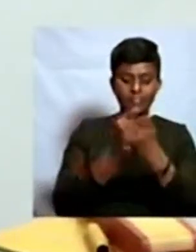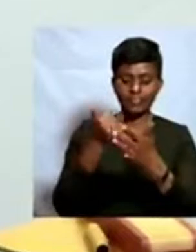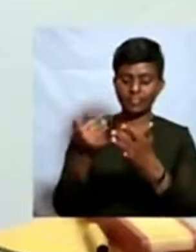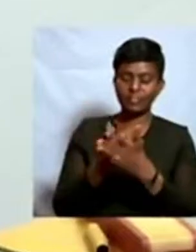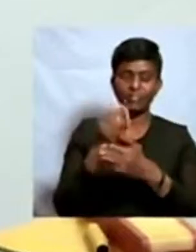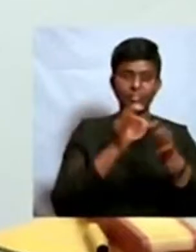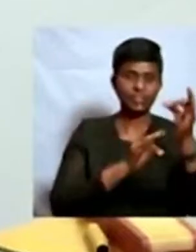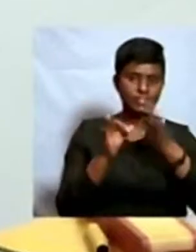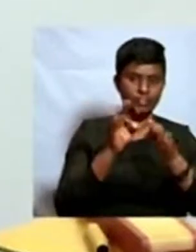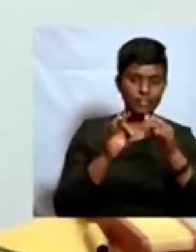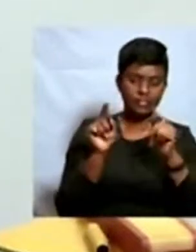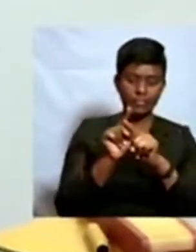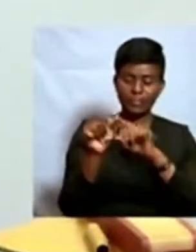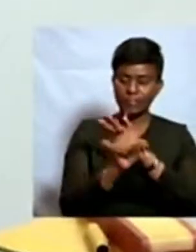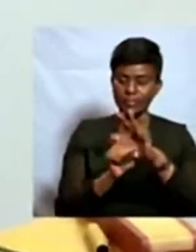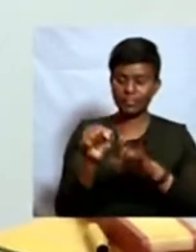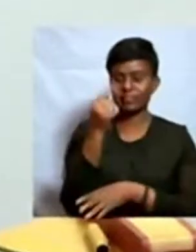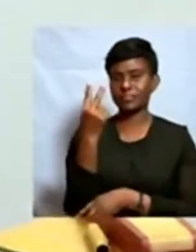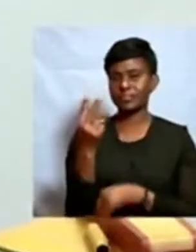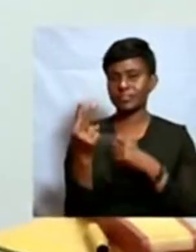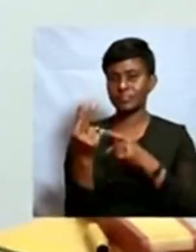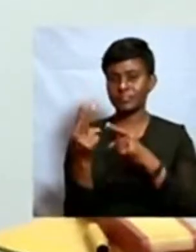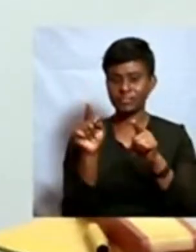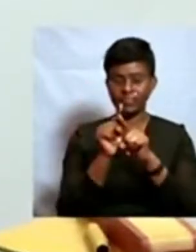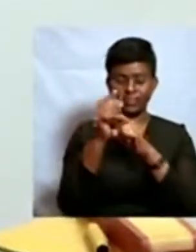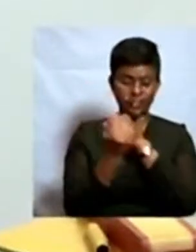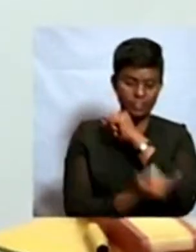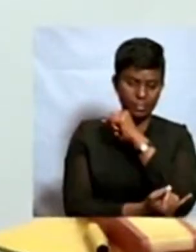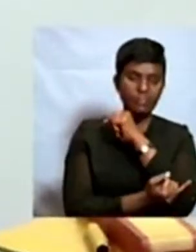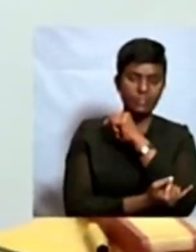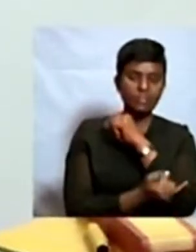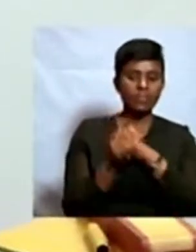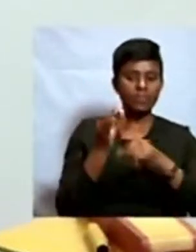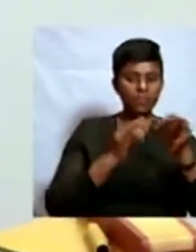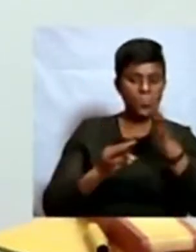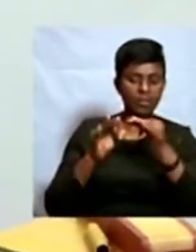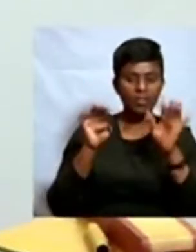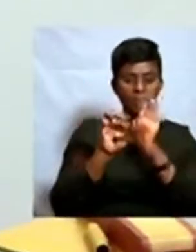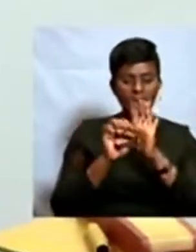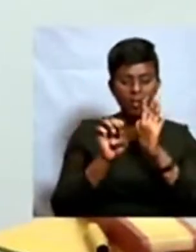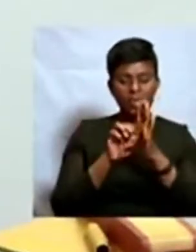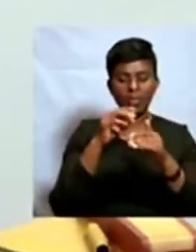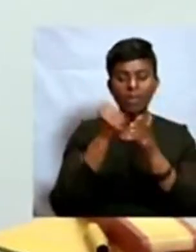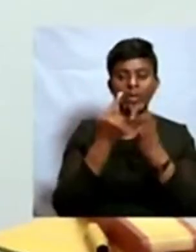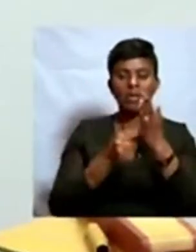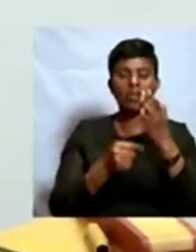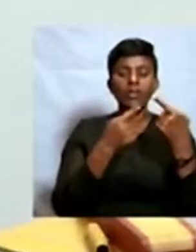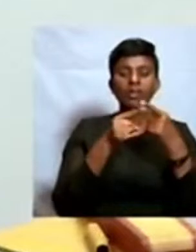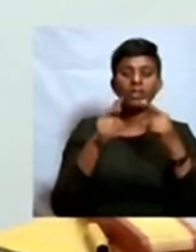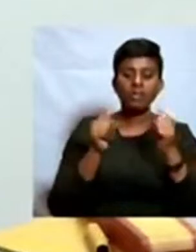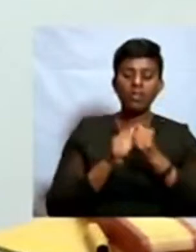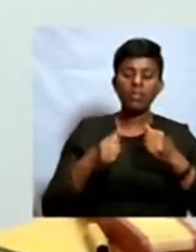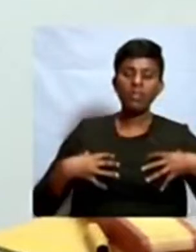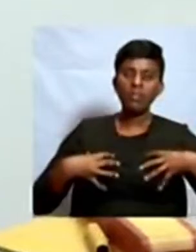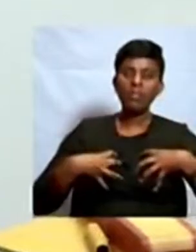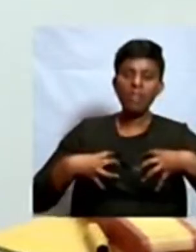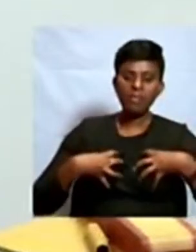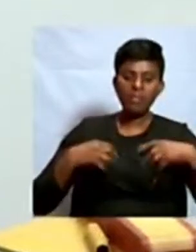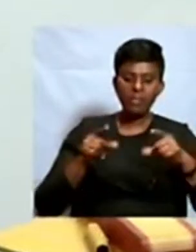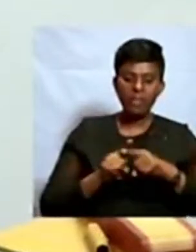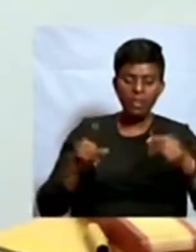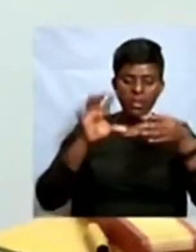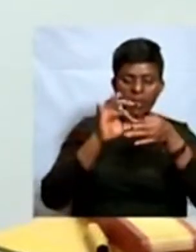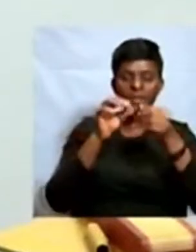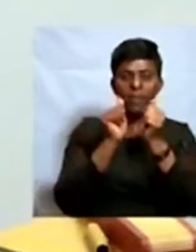definition. So Section 2 introduces definitions such as disposal facility and wildlife to align